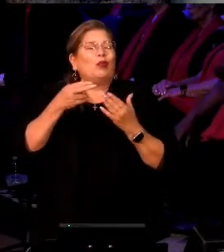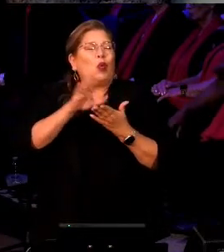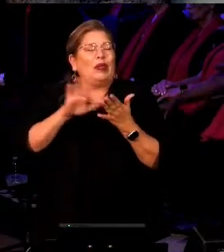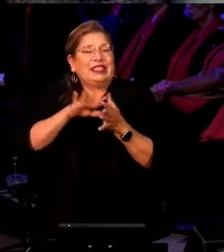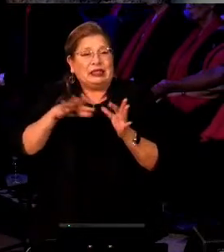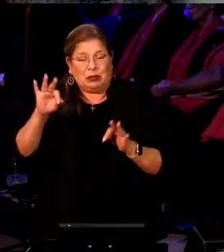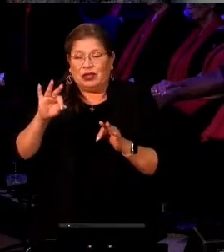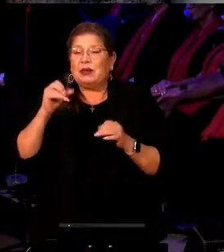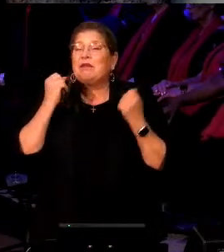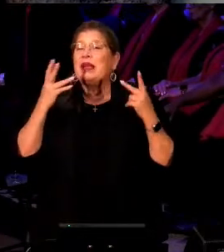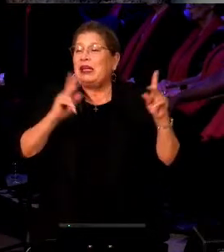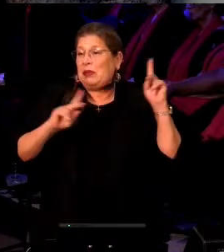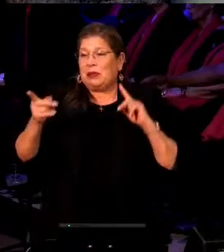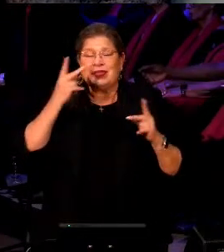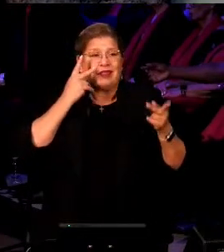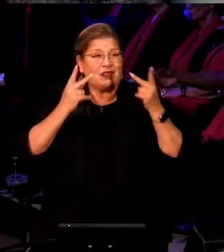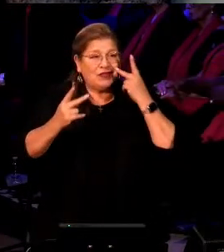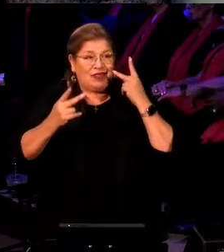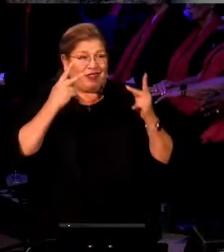many people.